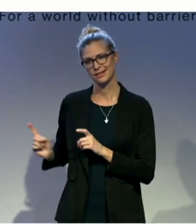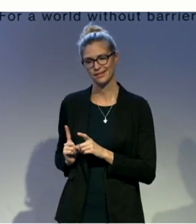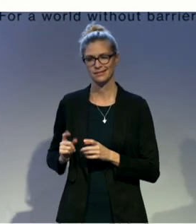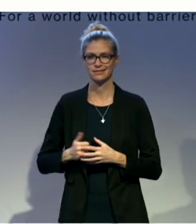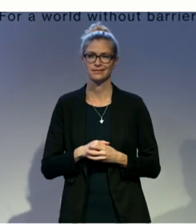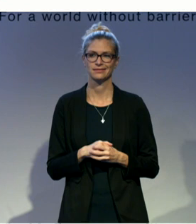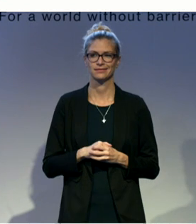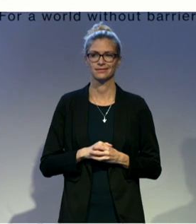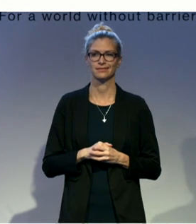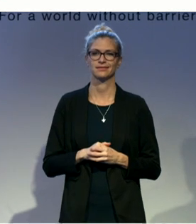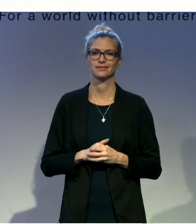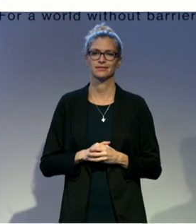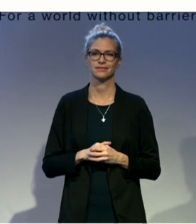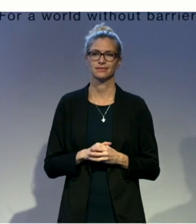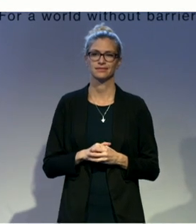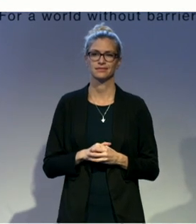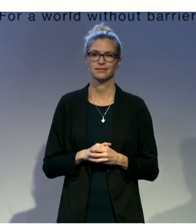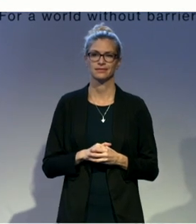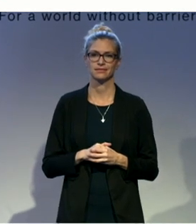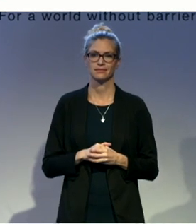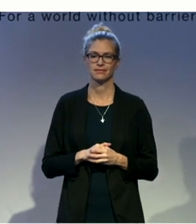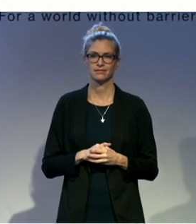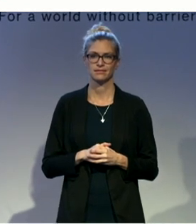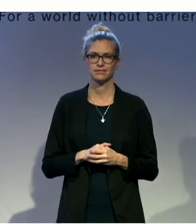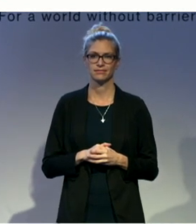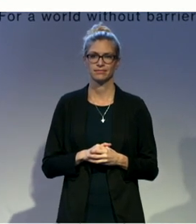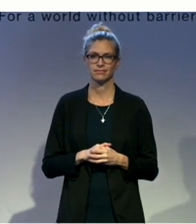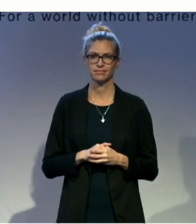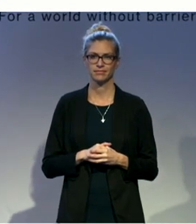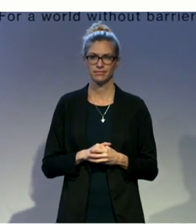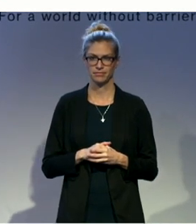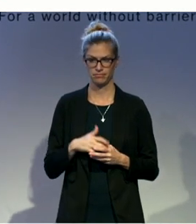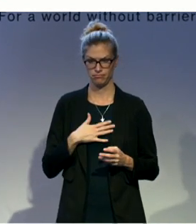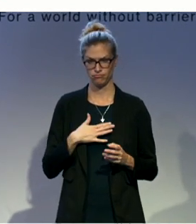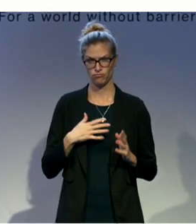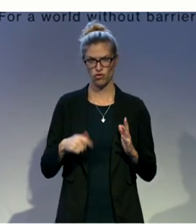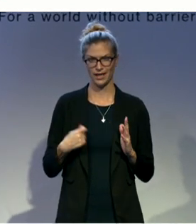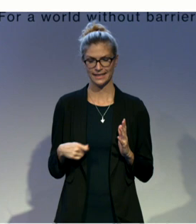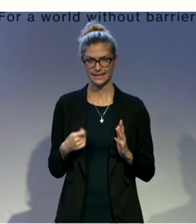Csomer. But first of all, I would like to tell something about the background.